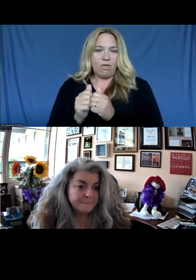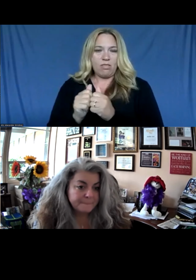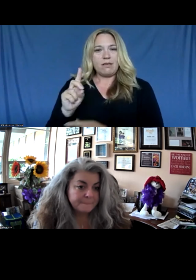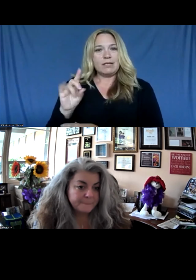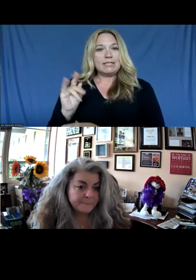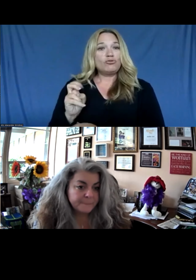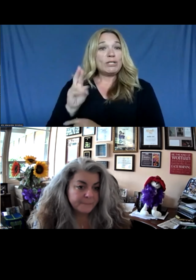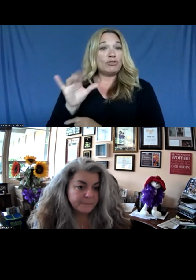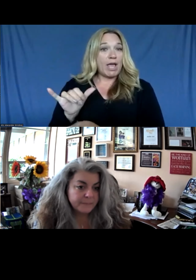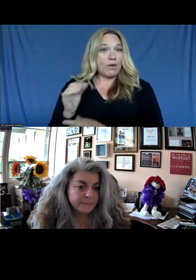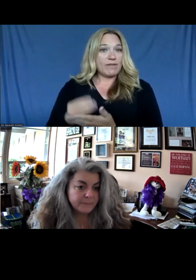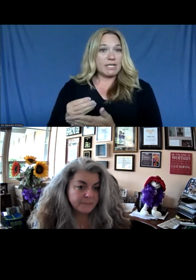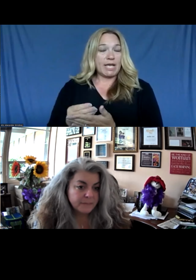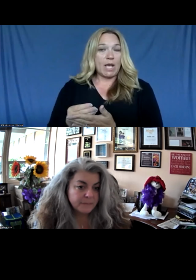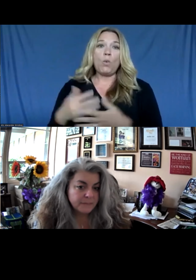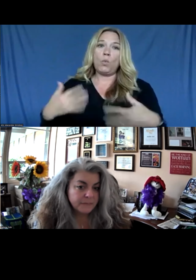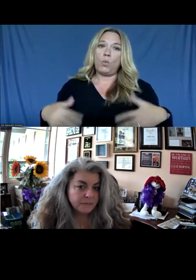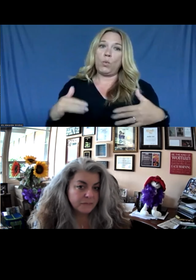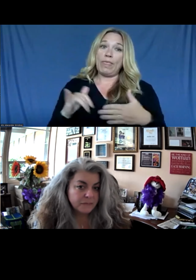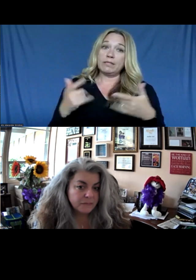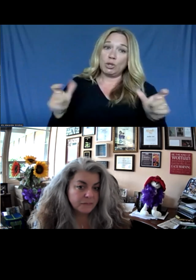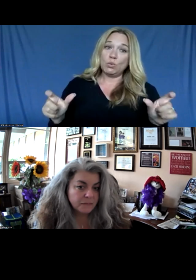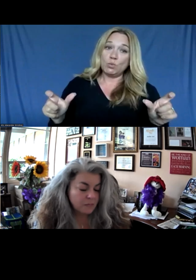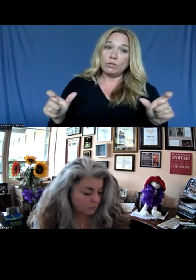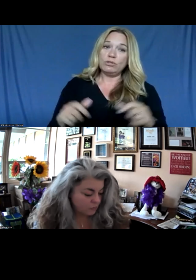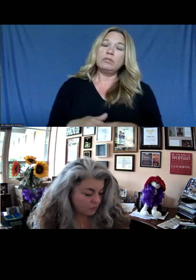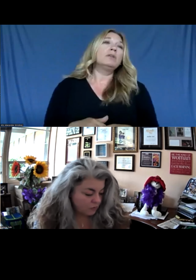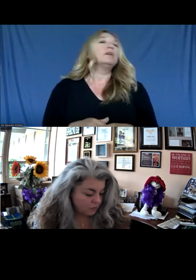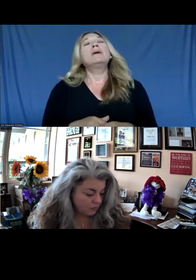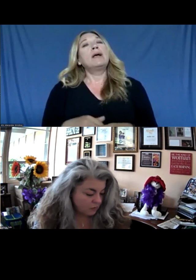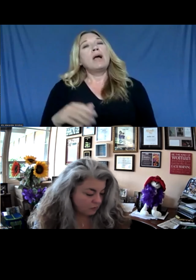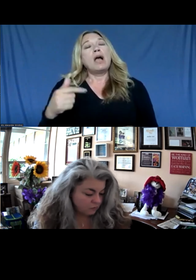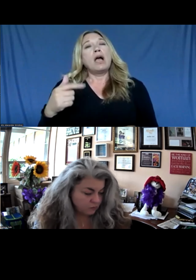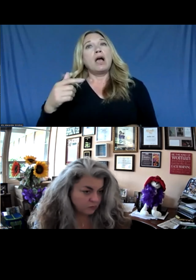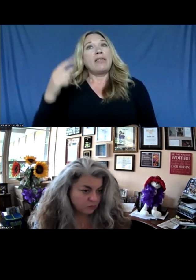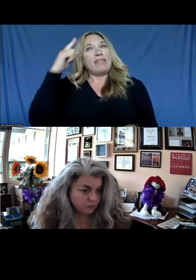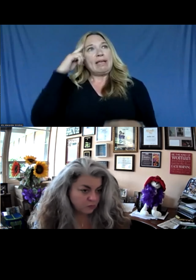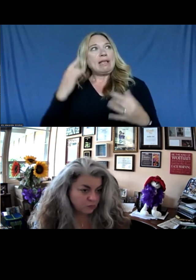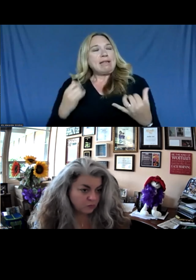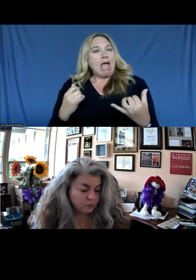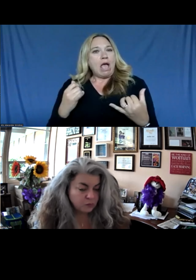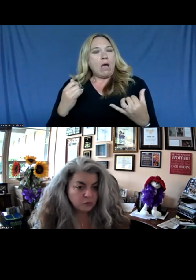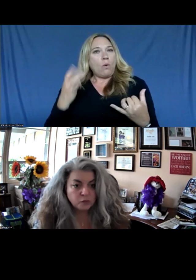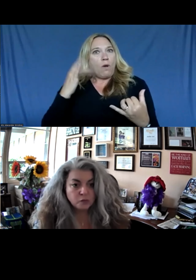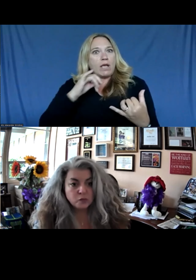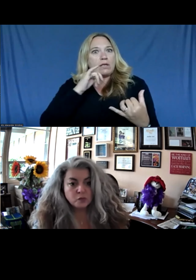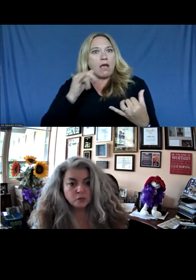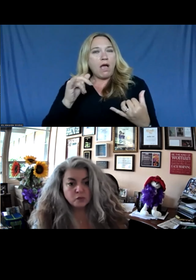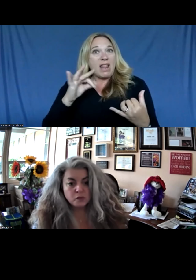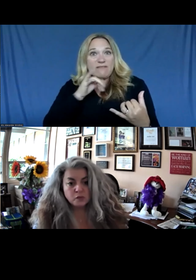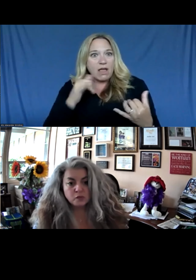is huge, right? And I think, what we would say is if not now, then when, right? We